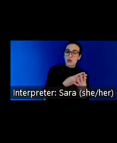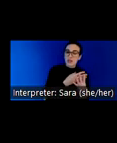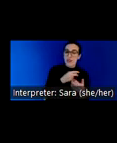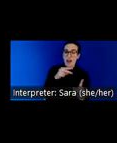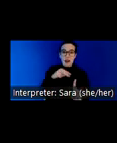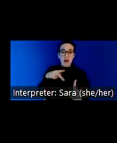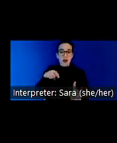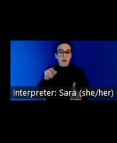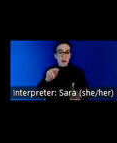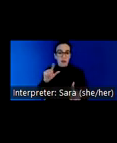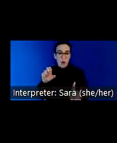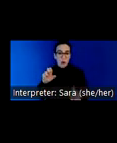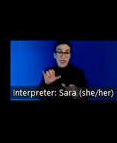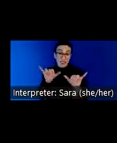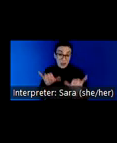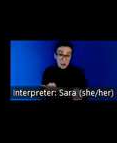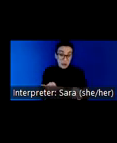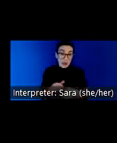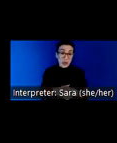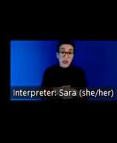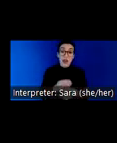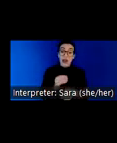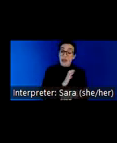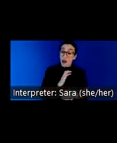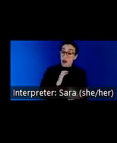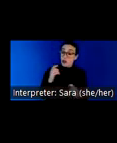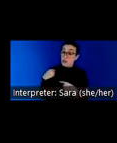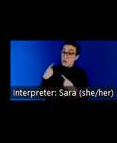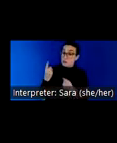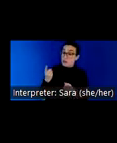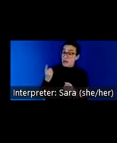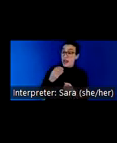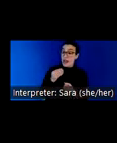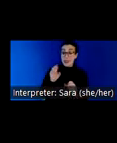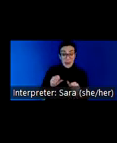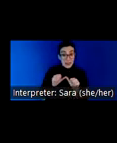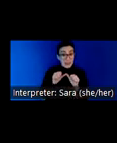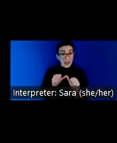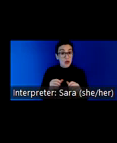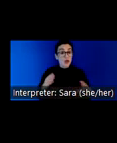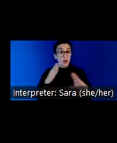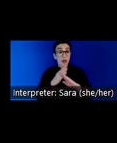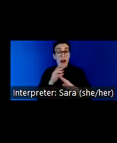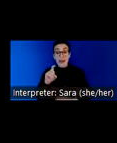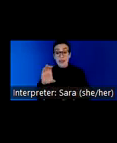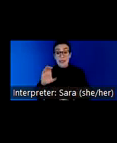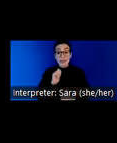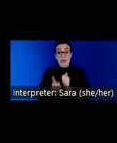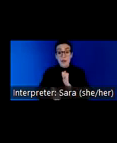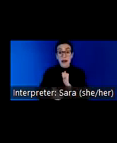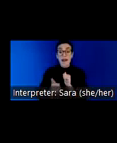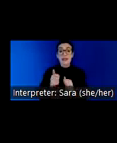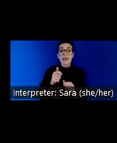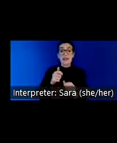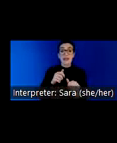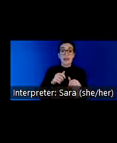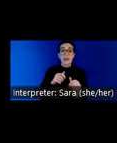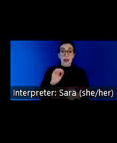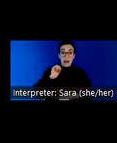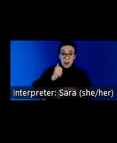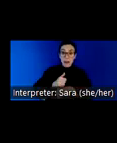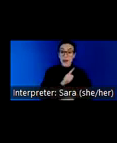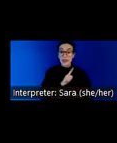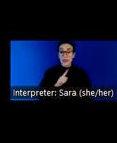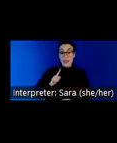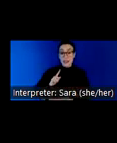in the past and can continue to block DC from passing and implementing legislation that has the full support of